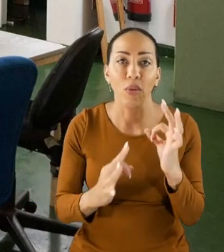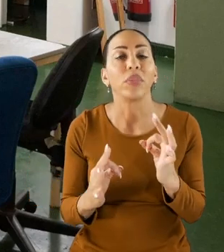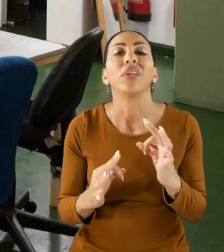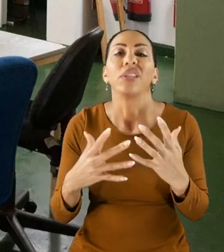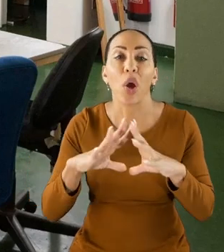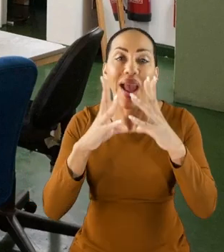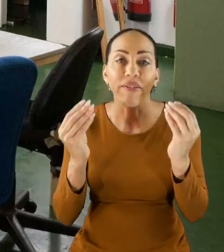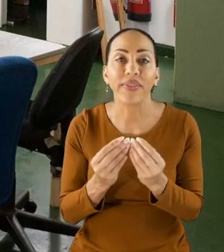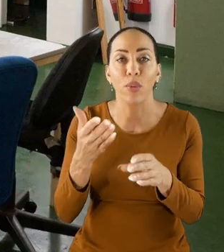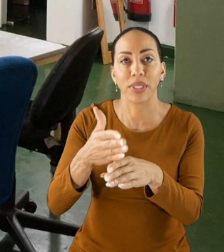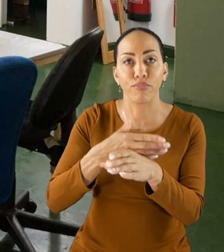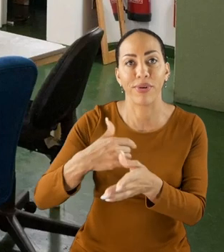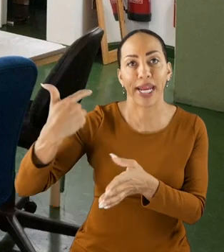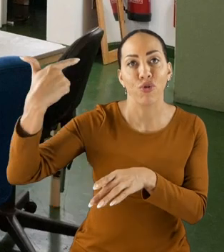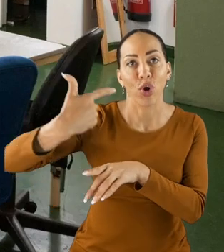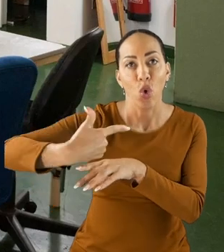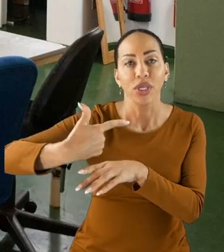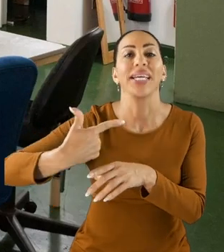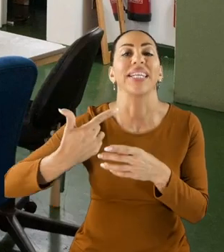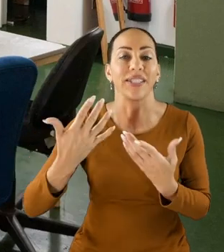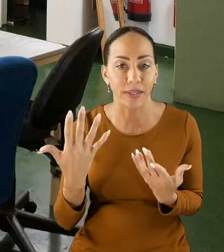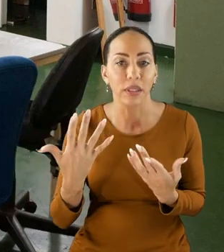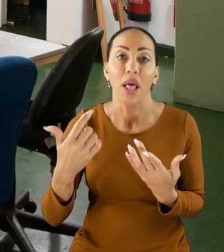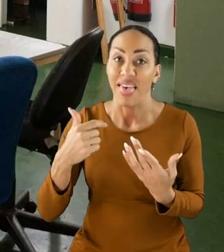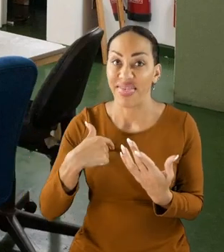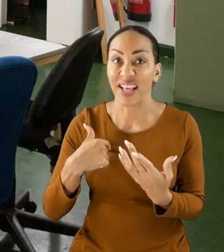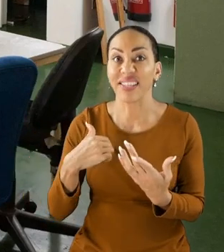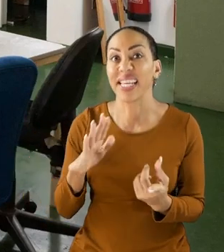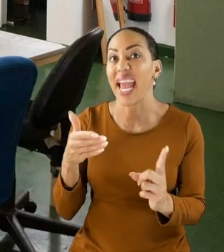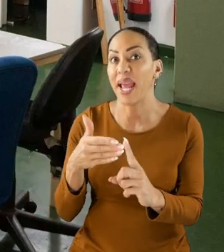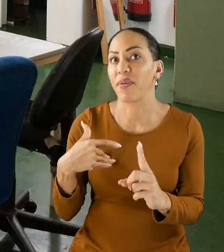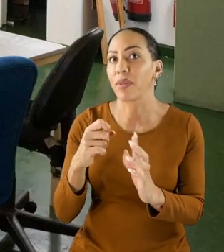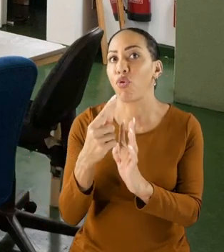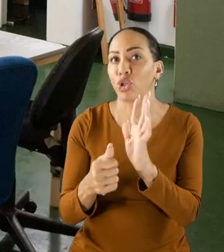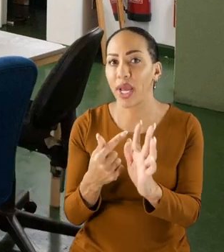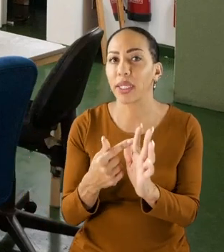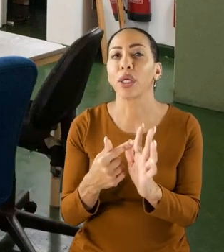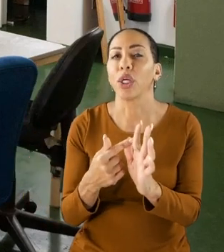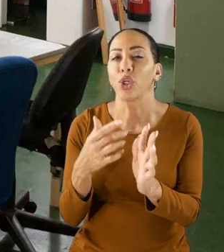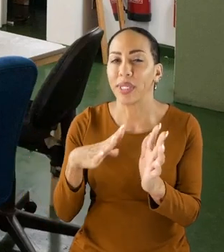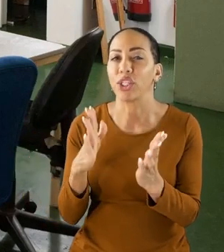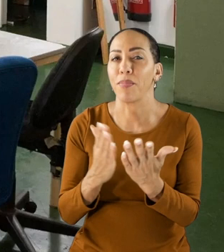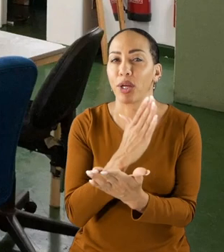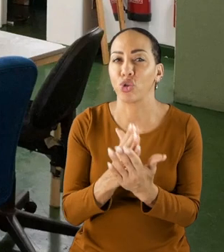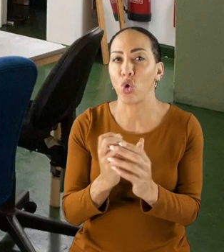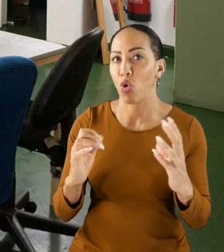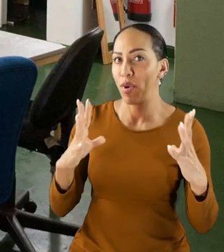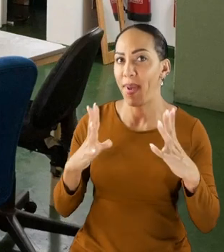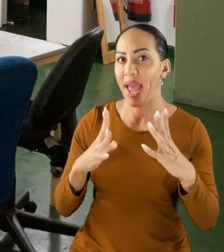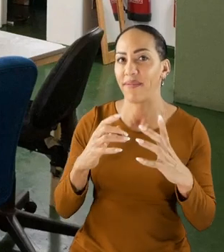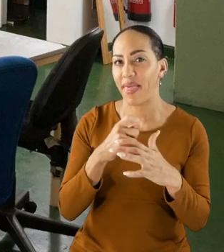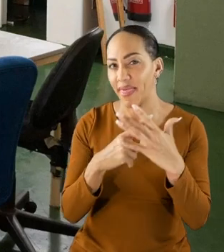was pre-recorded. And that's something that we've really worked towards in our work, is how do you make sure you're prepared for that?